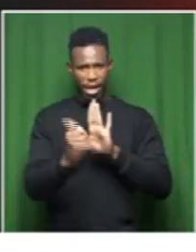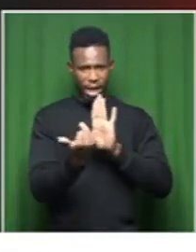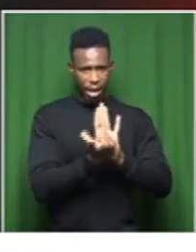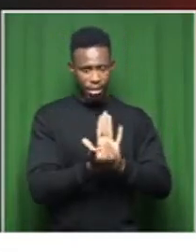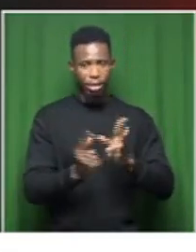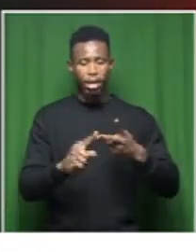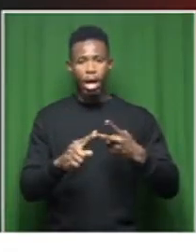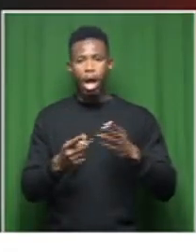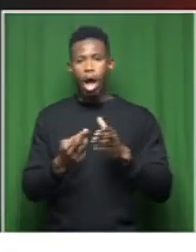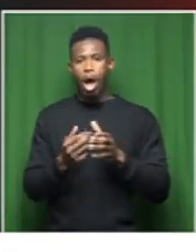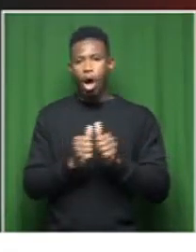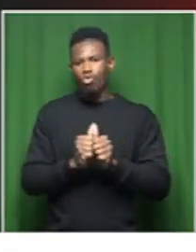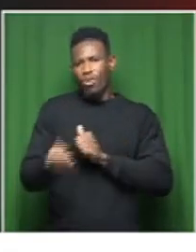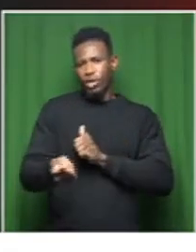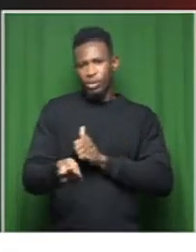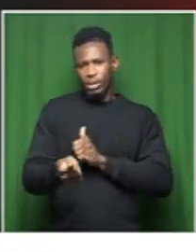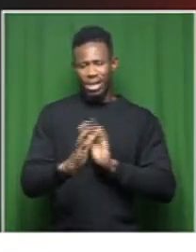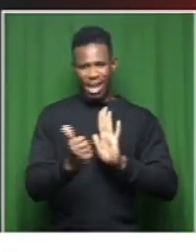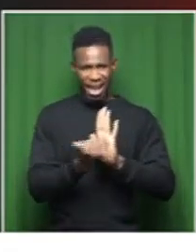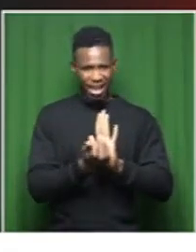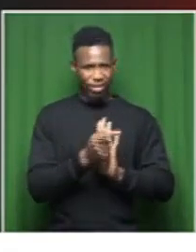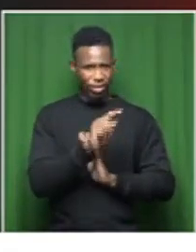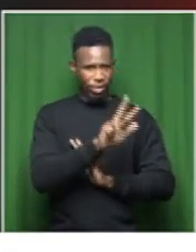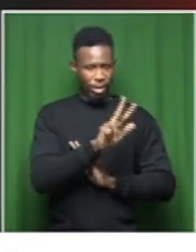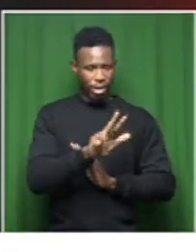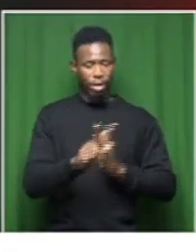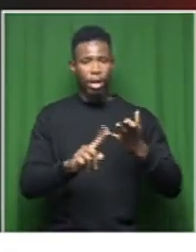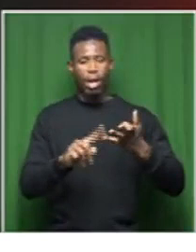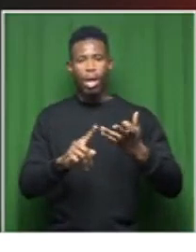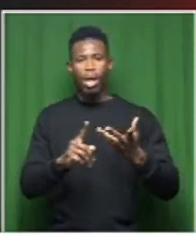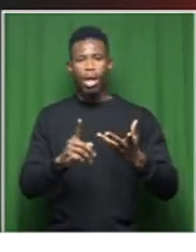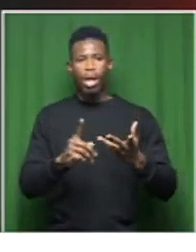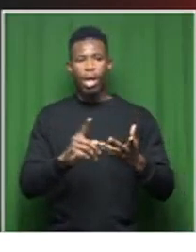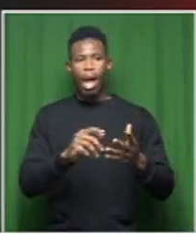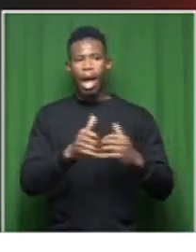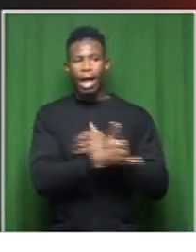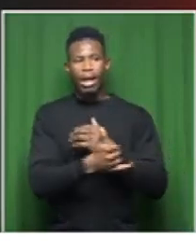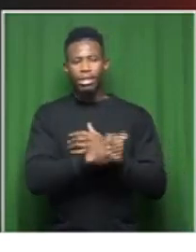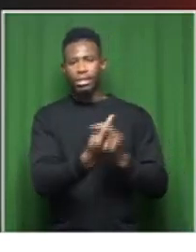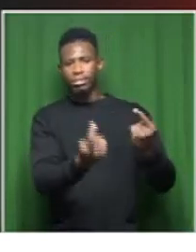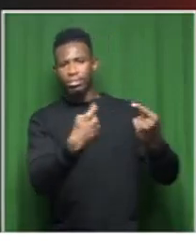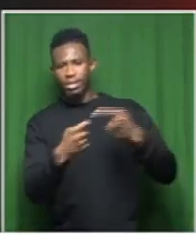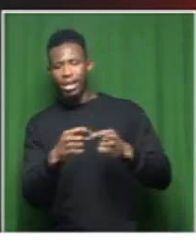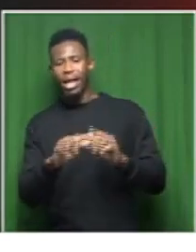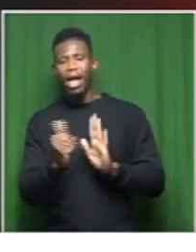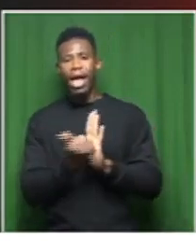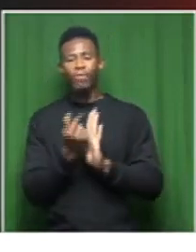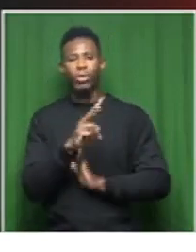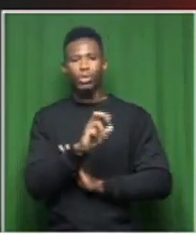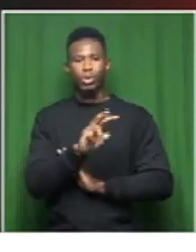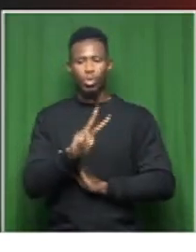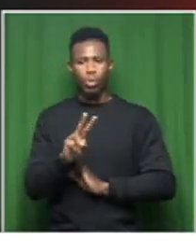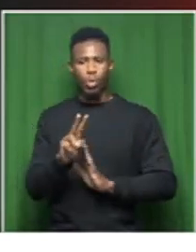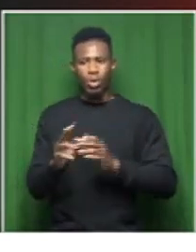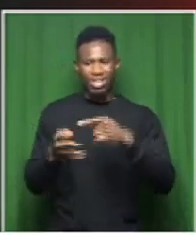the Refugee Act of 1998, and the Immigration Act, Act number 13 of 2002. They